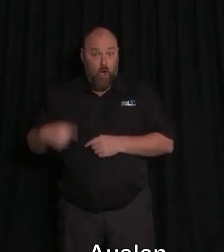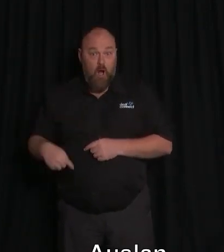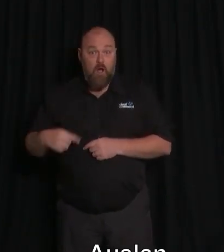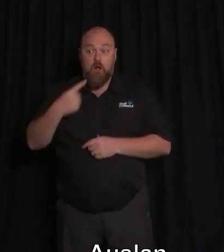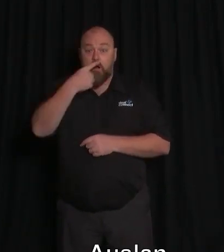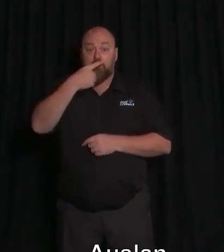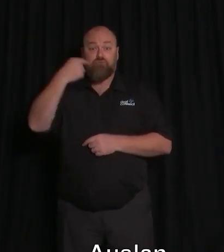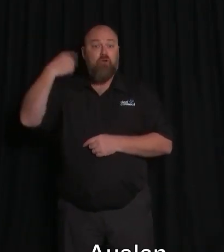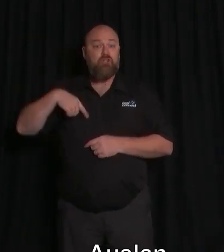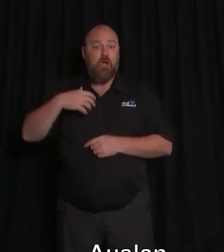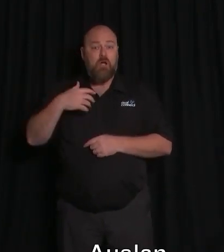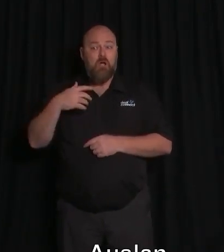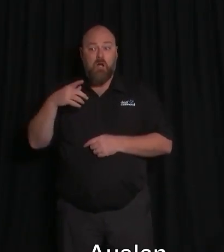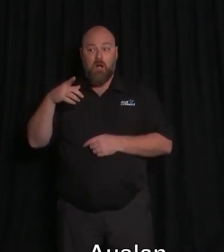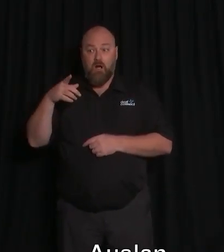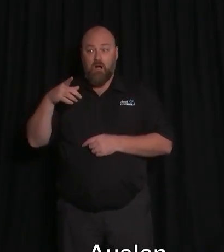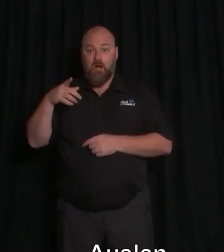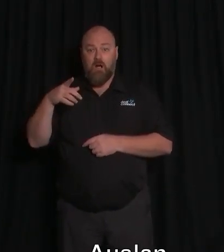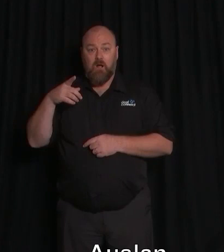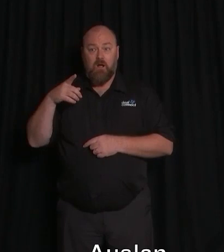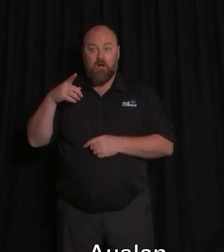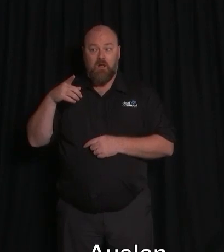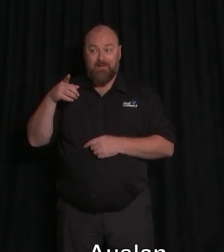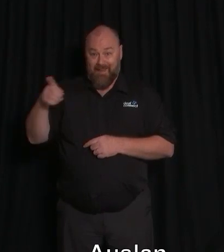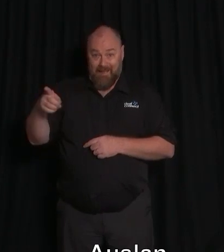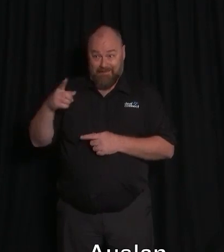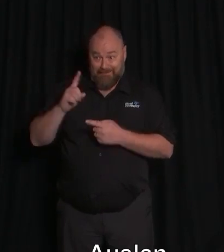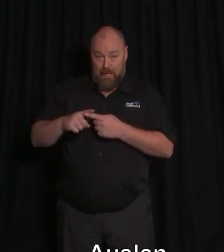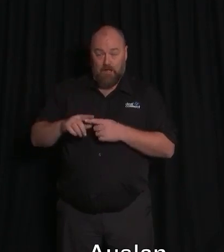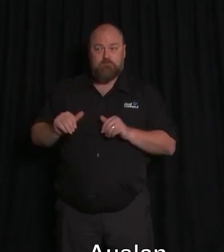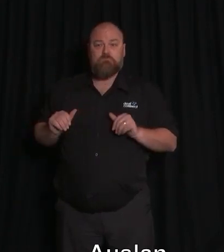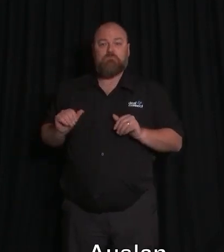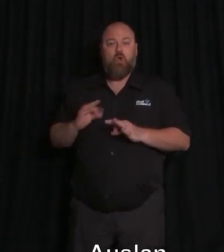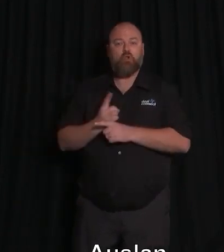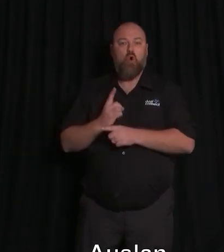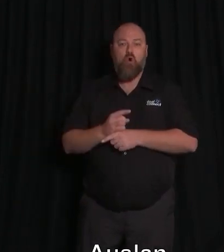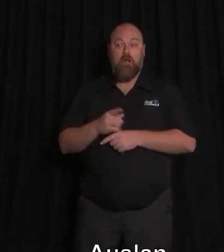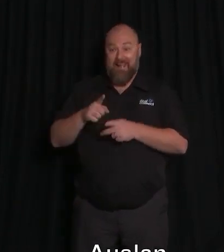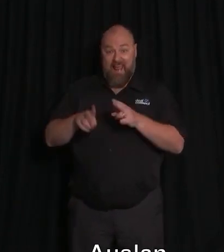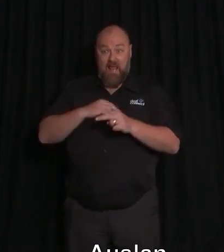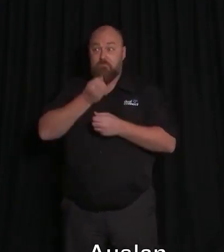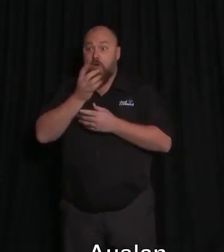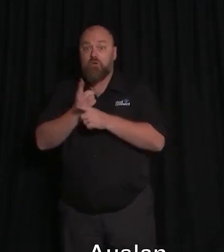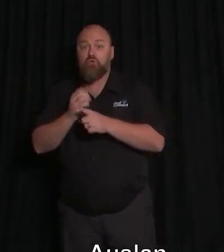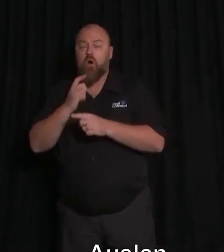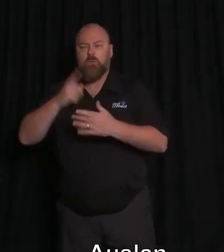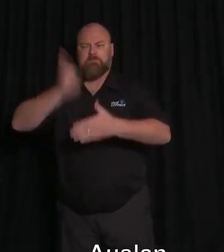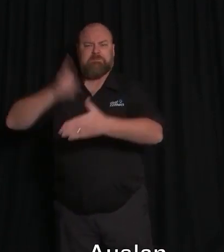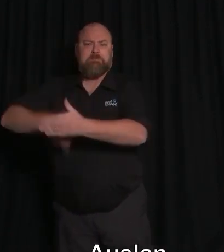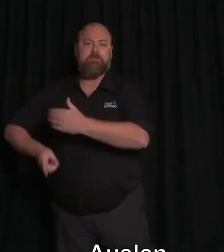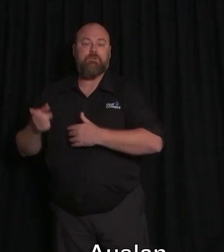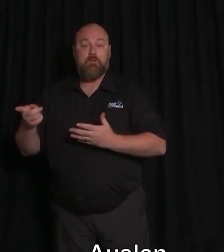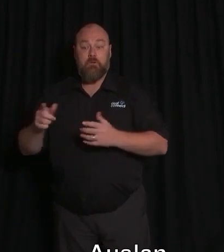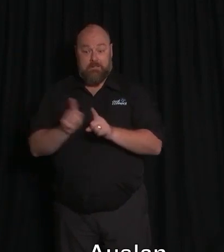not to talk about it. They're punished for talking about it. Many parts of the Caucasus and Eastern Europe, and across my continent,